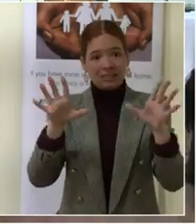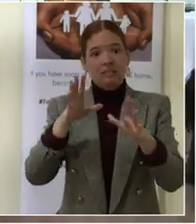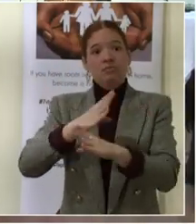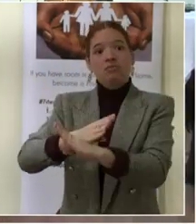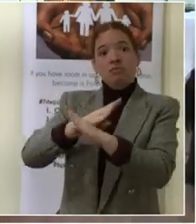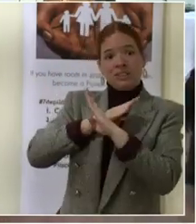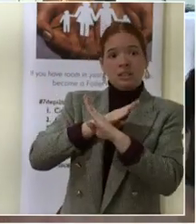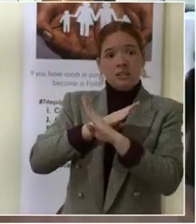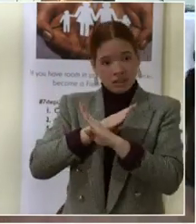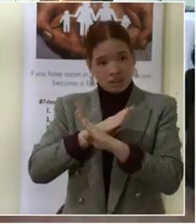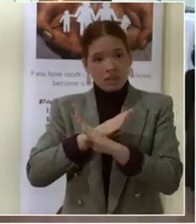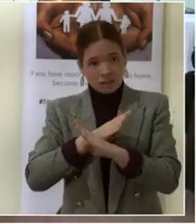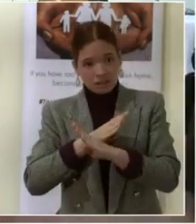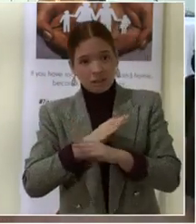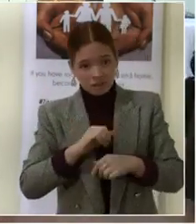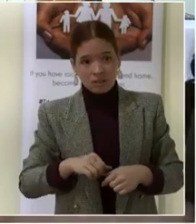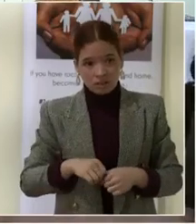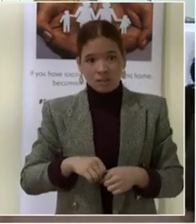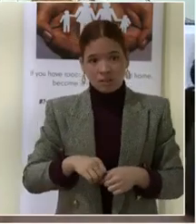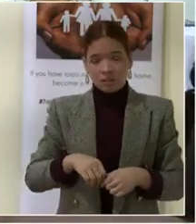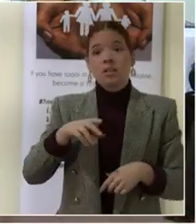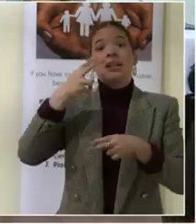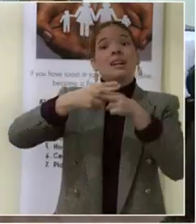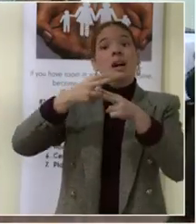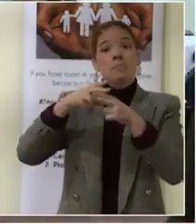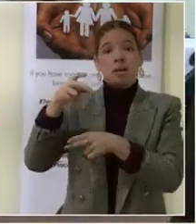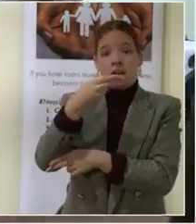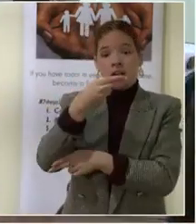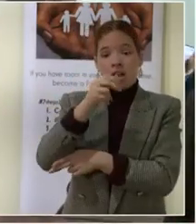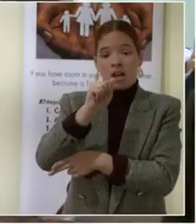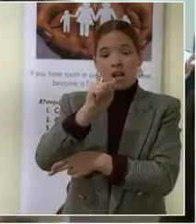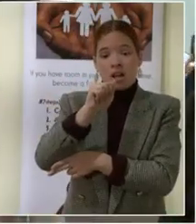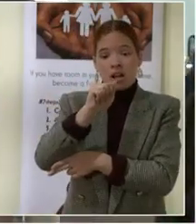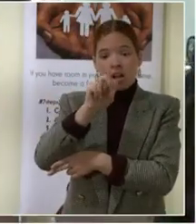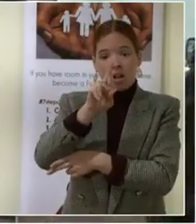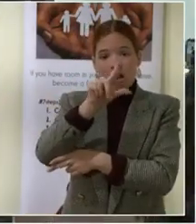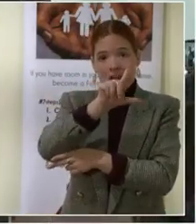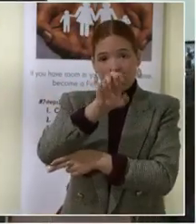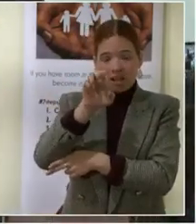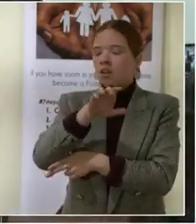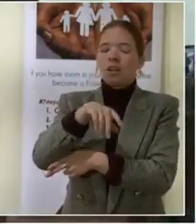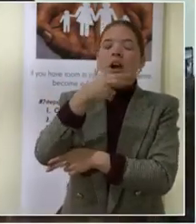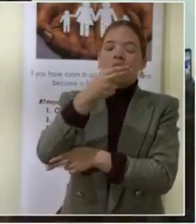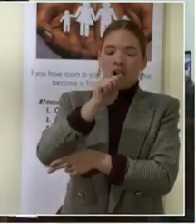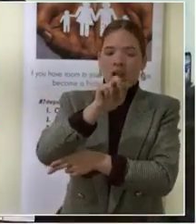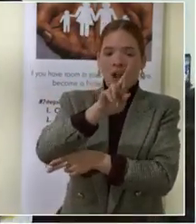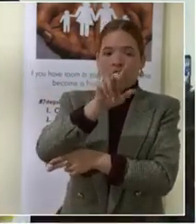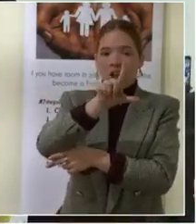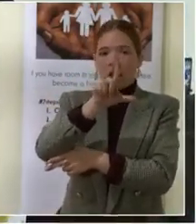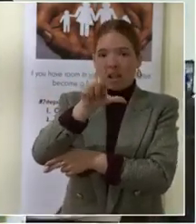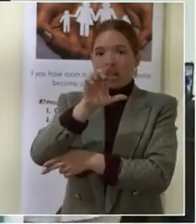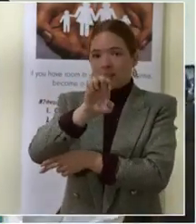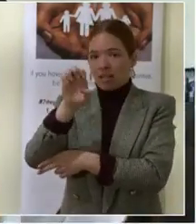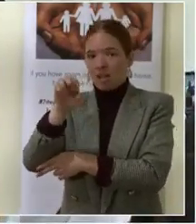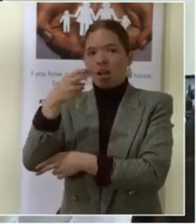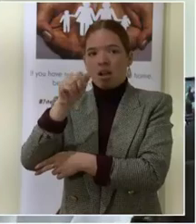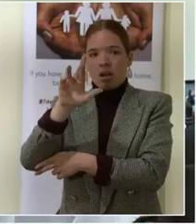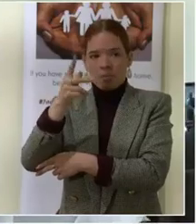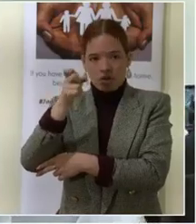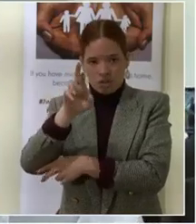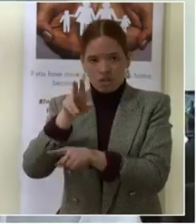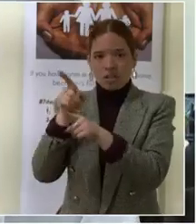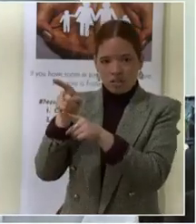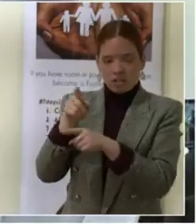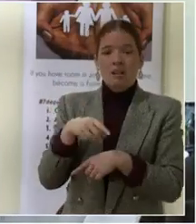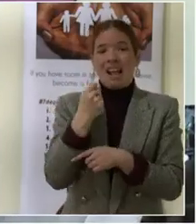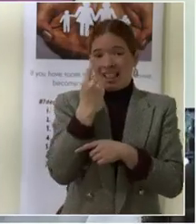So today we're making an announcement because for the last 11 months we have been really taking a hard